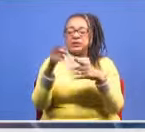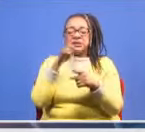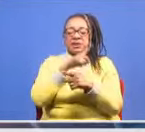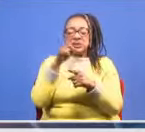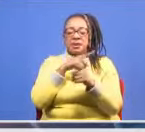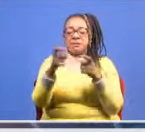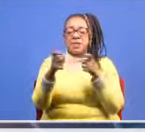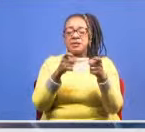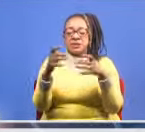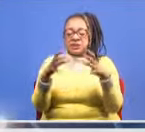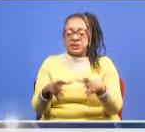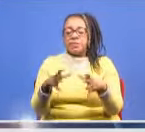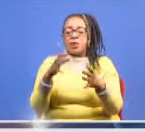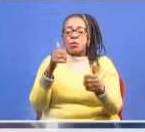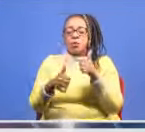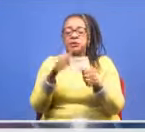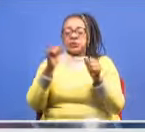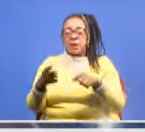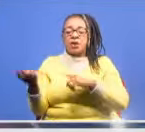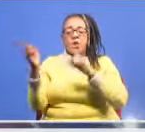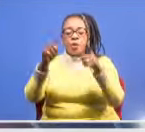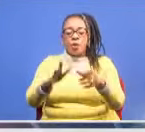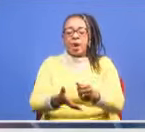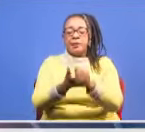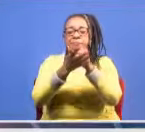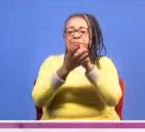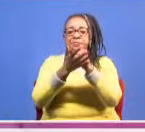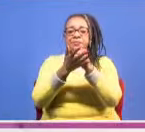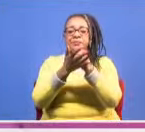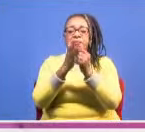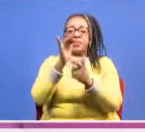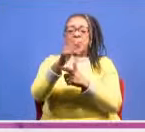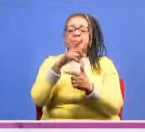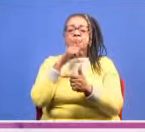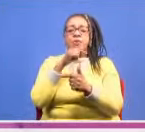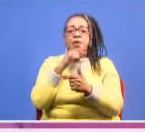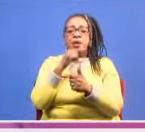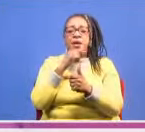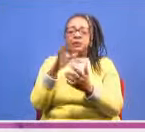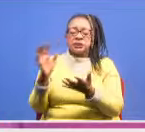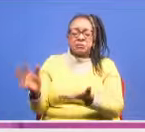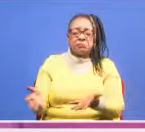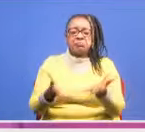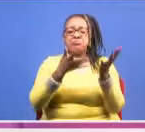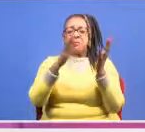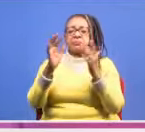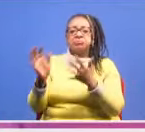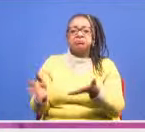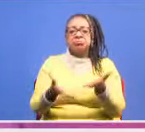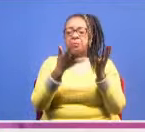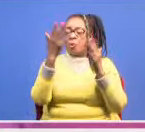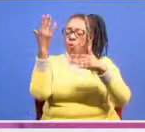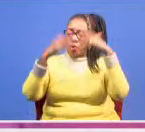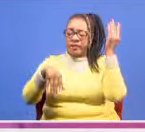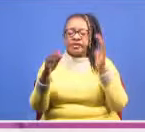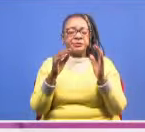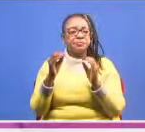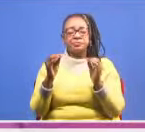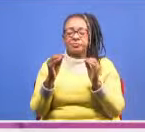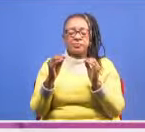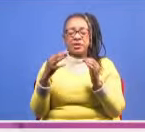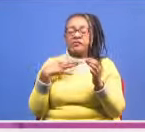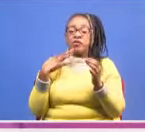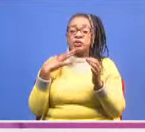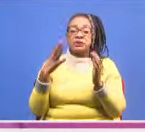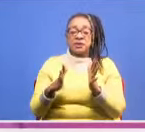could go to the site, be able to help this, that boy who has been able to retrieve those bodies. He's not, this is just a volunteer. So